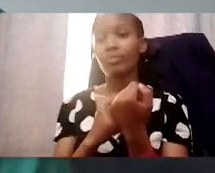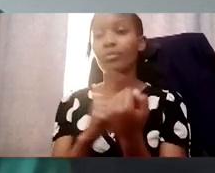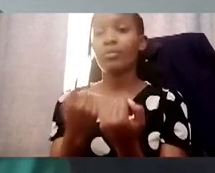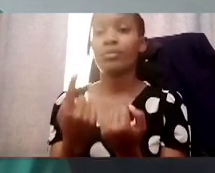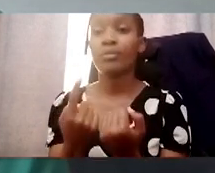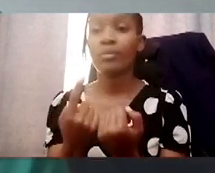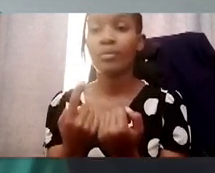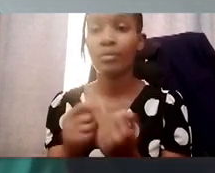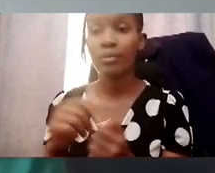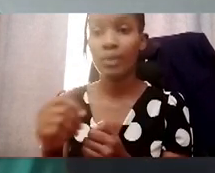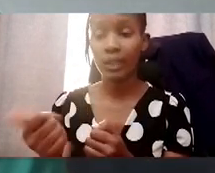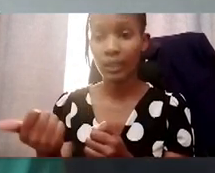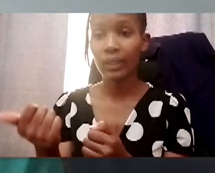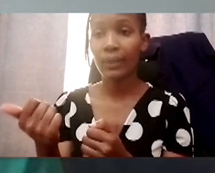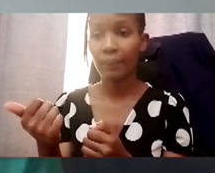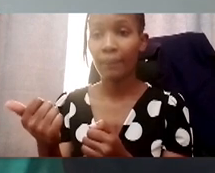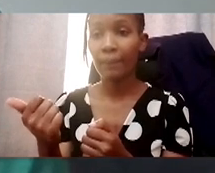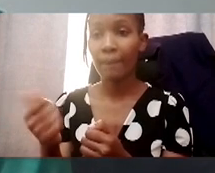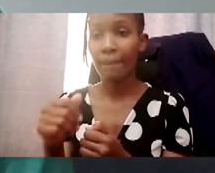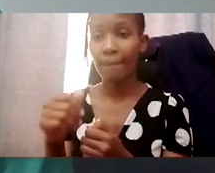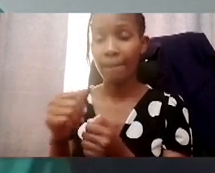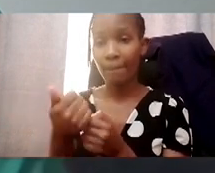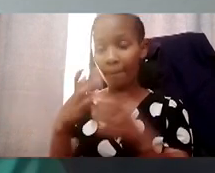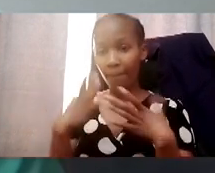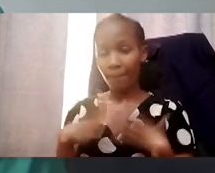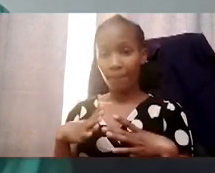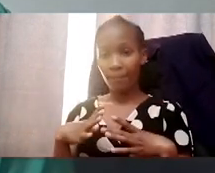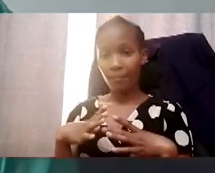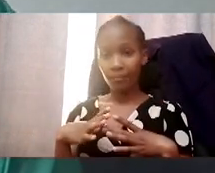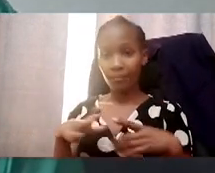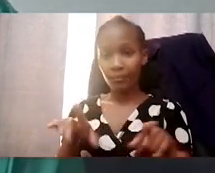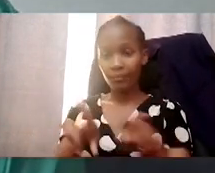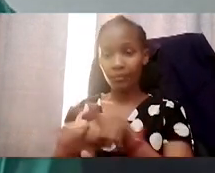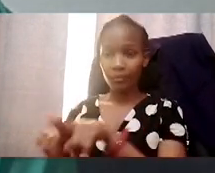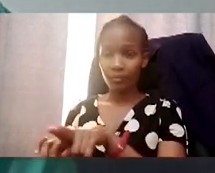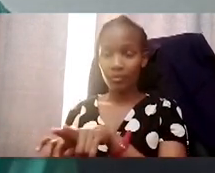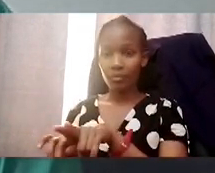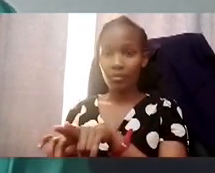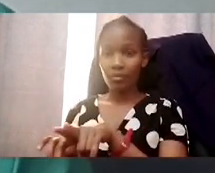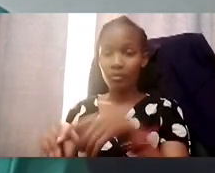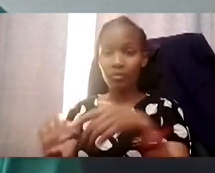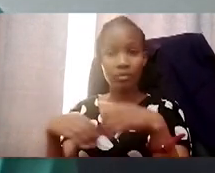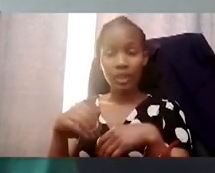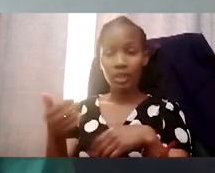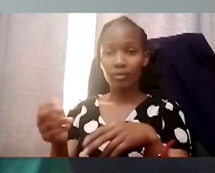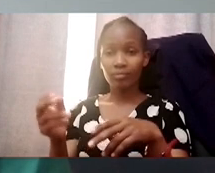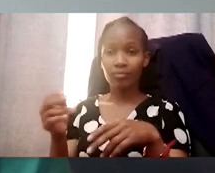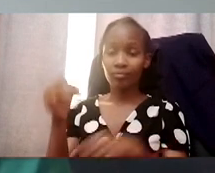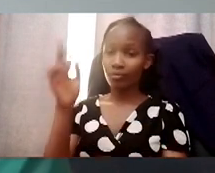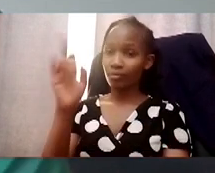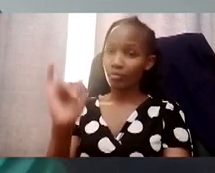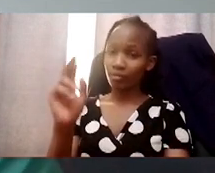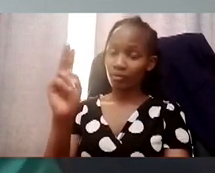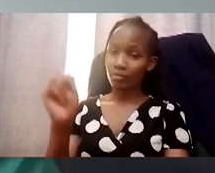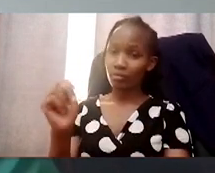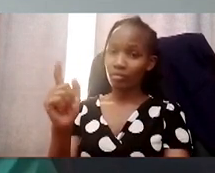another. Stateless persons is another. And internally displaced persons is another group as well. All